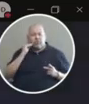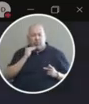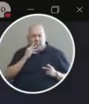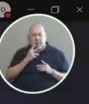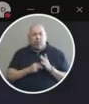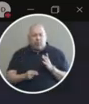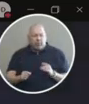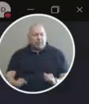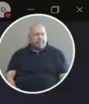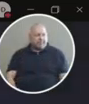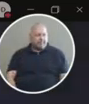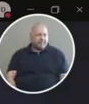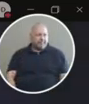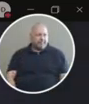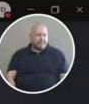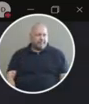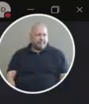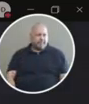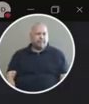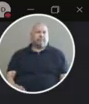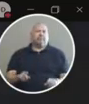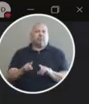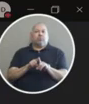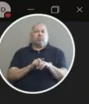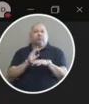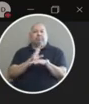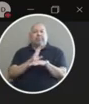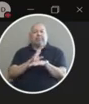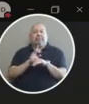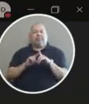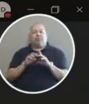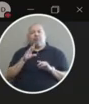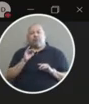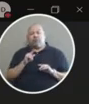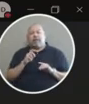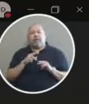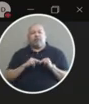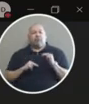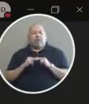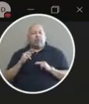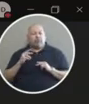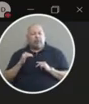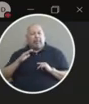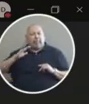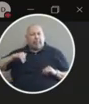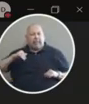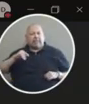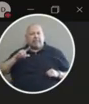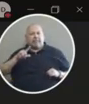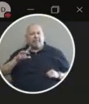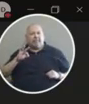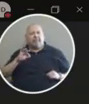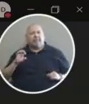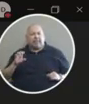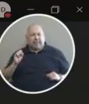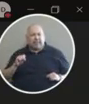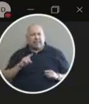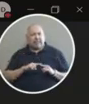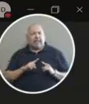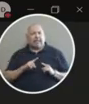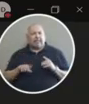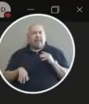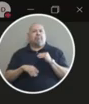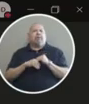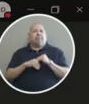Okay, so it also includes commercial as well for rate structure and late fees. Yes, sir, that was the